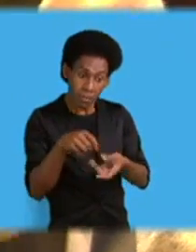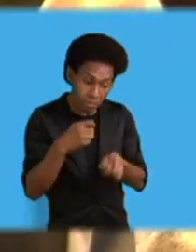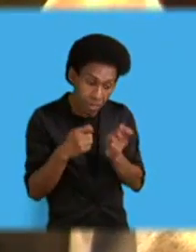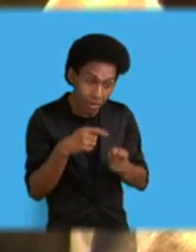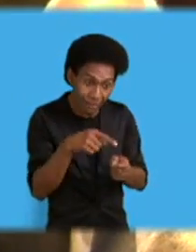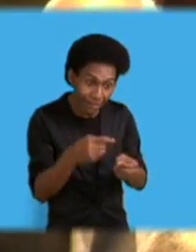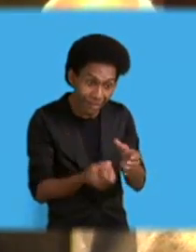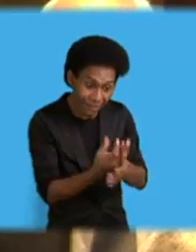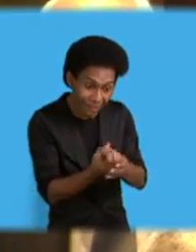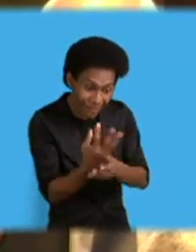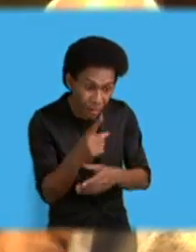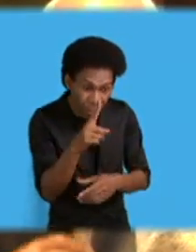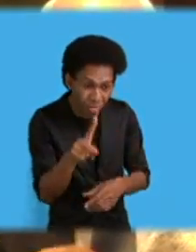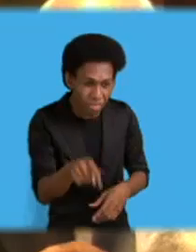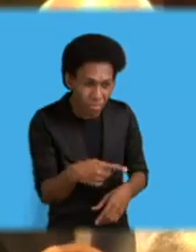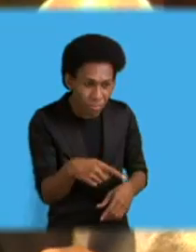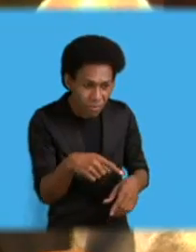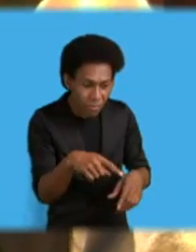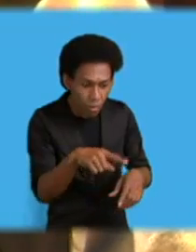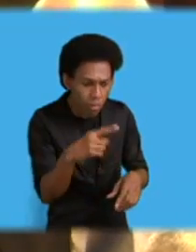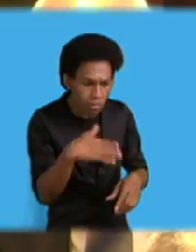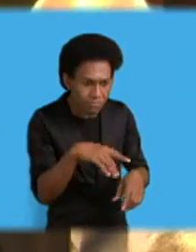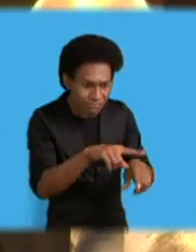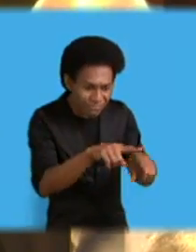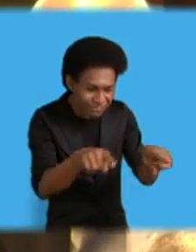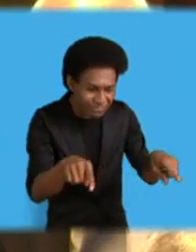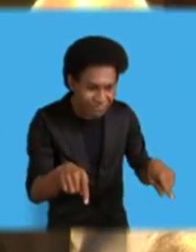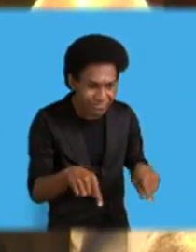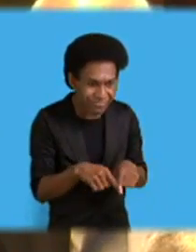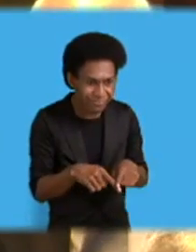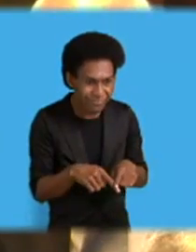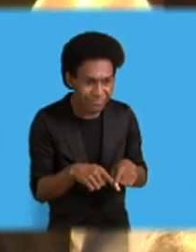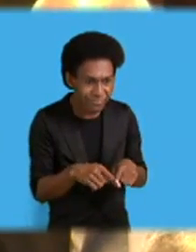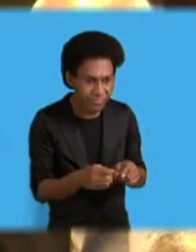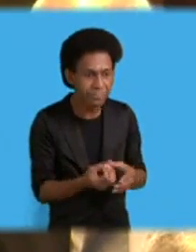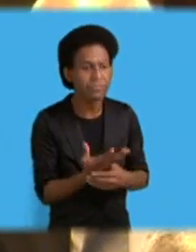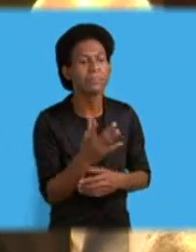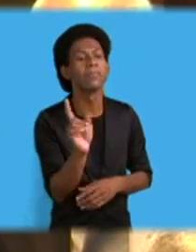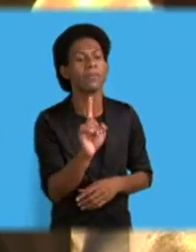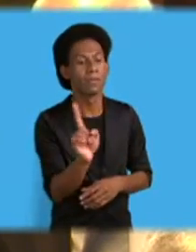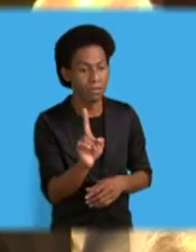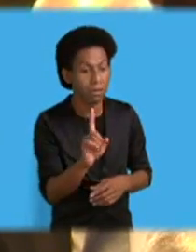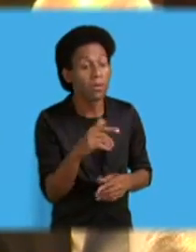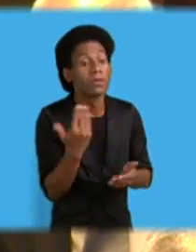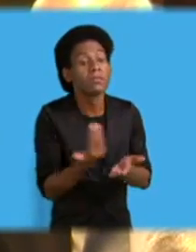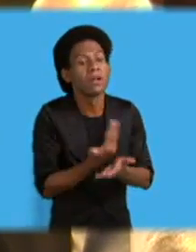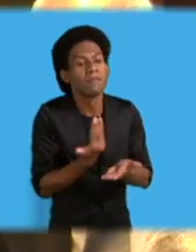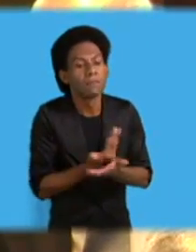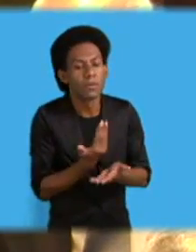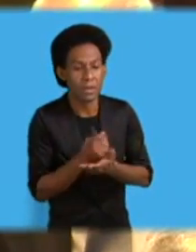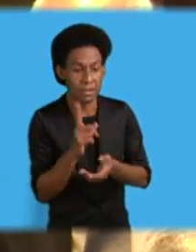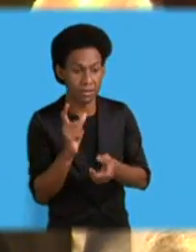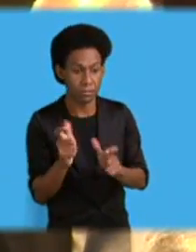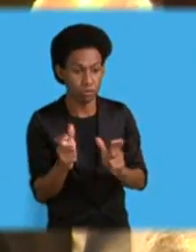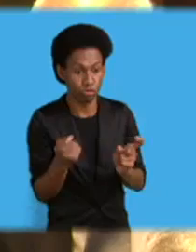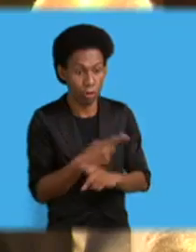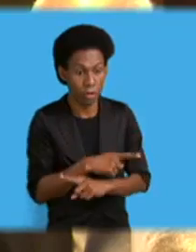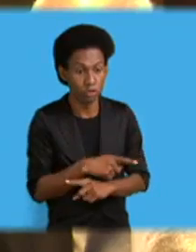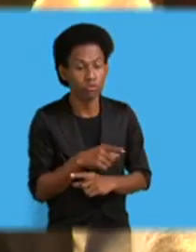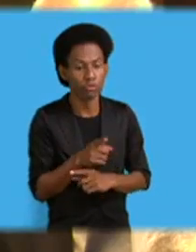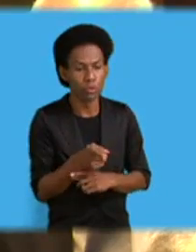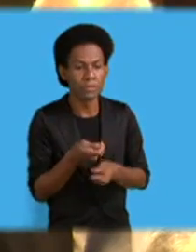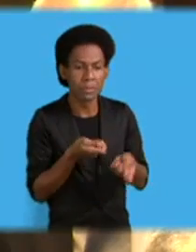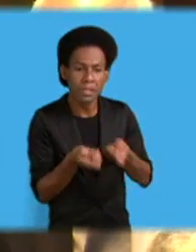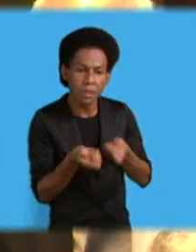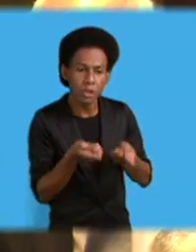change as well as sustainable management of forests. Could you advise the House how much has been replanted so